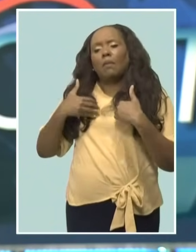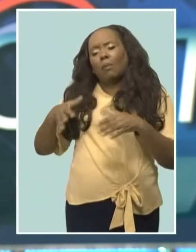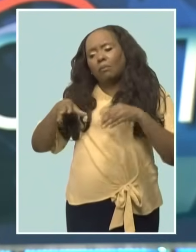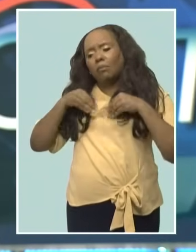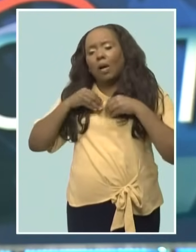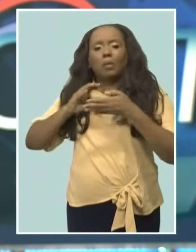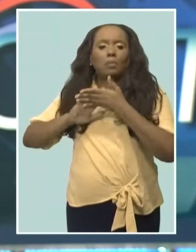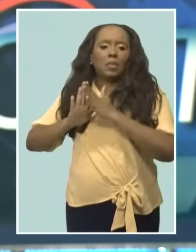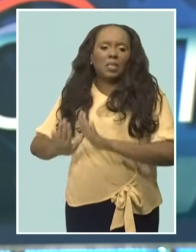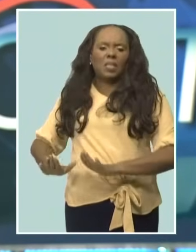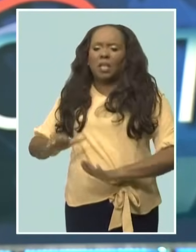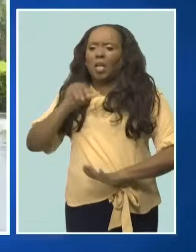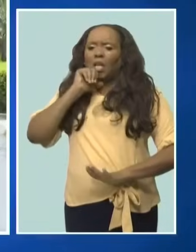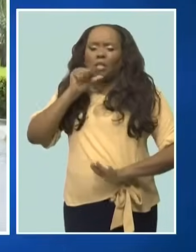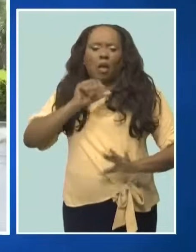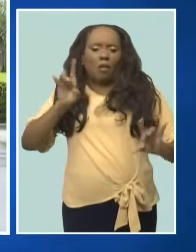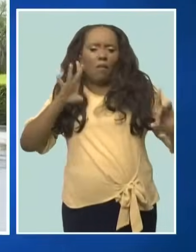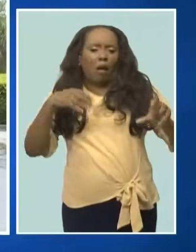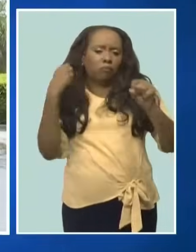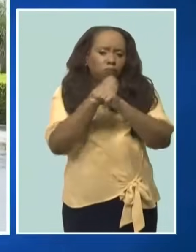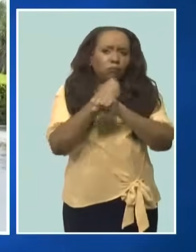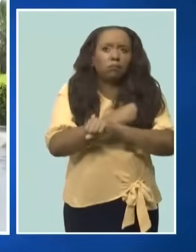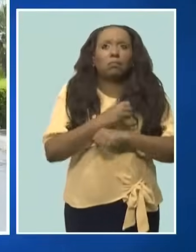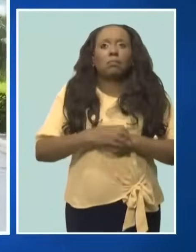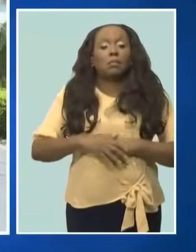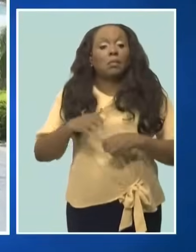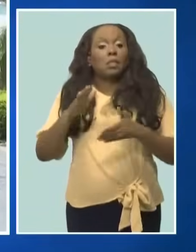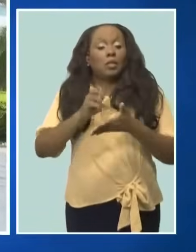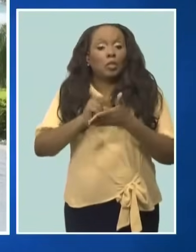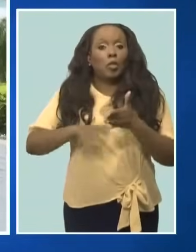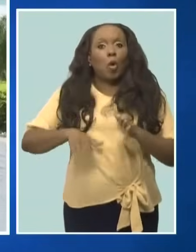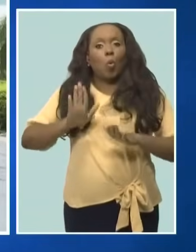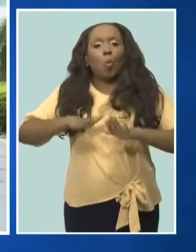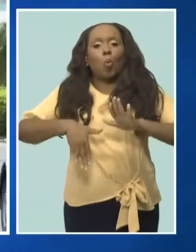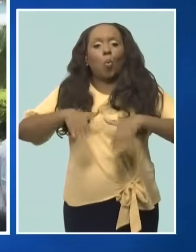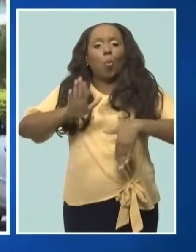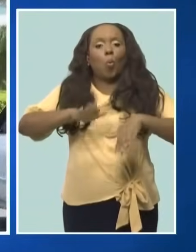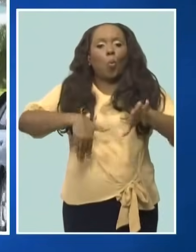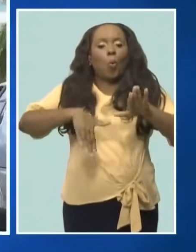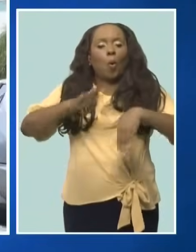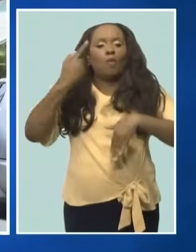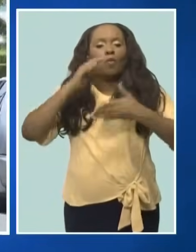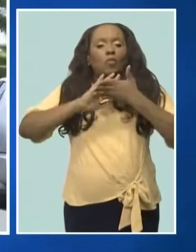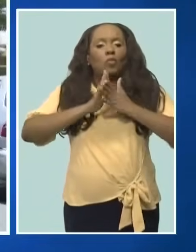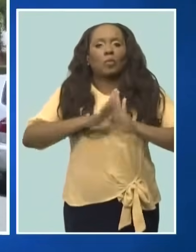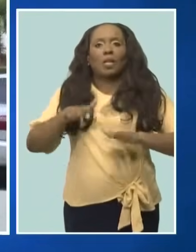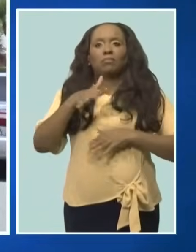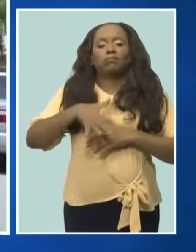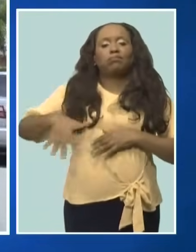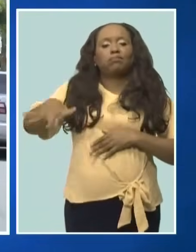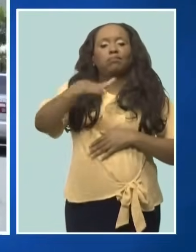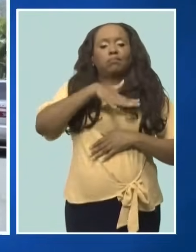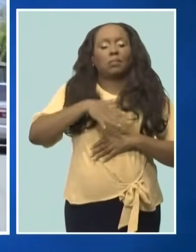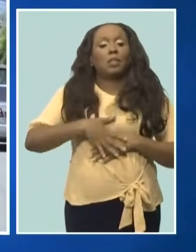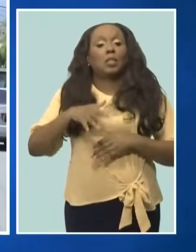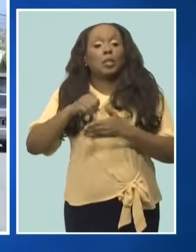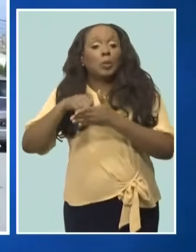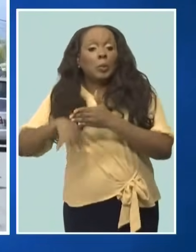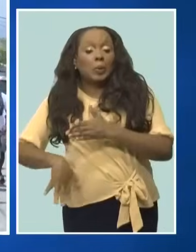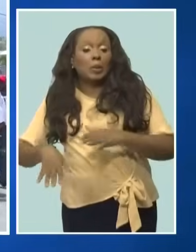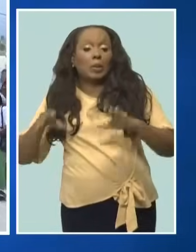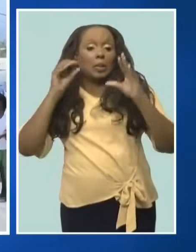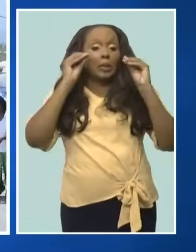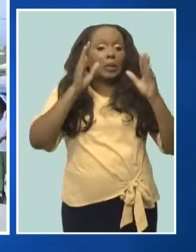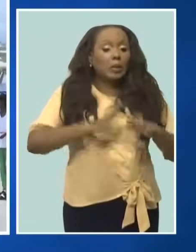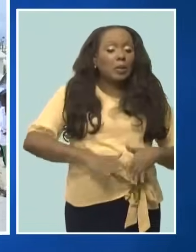walk for peace through their community and all the environs around their school district. The students, accompanied by teachers